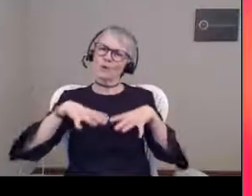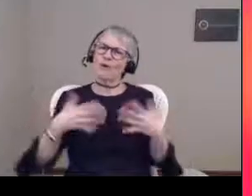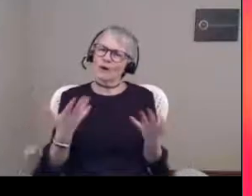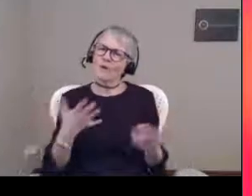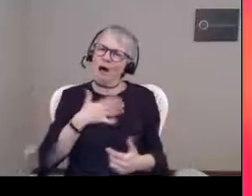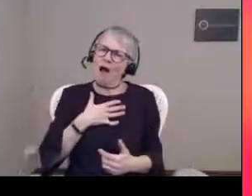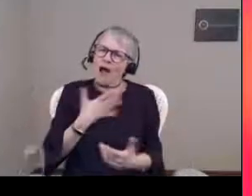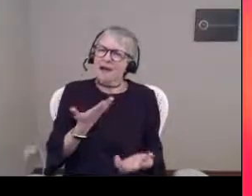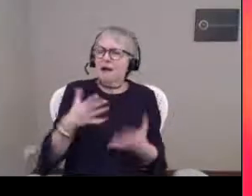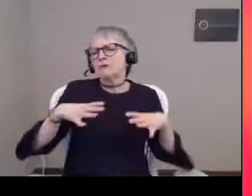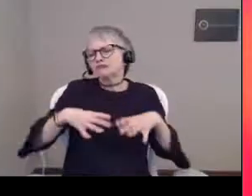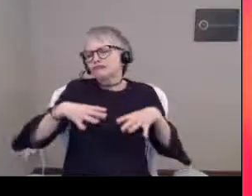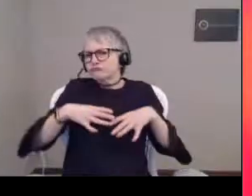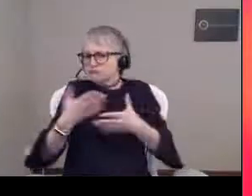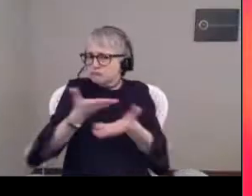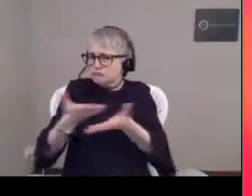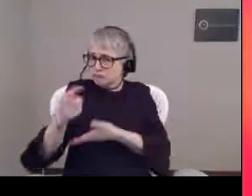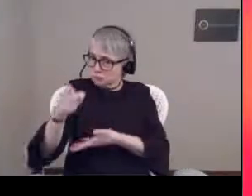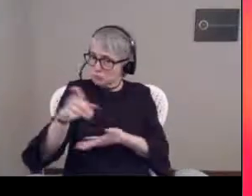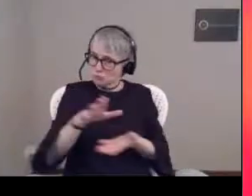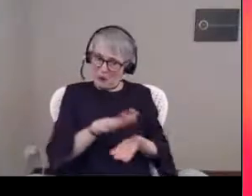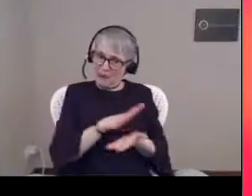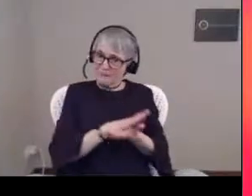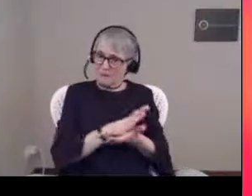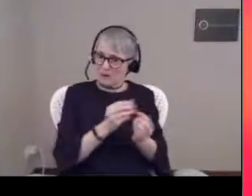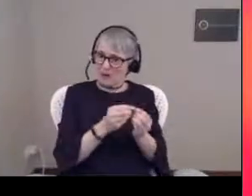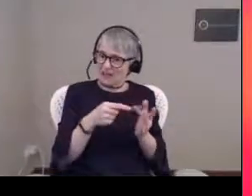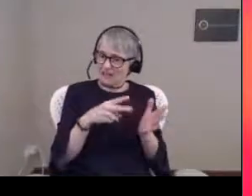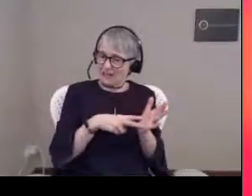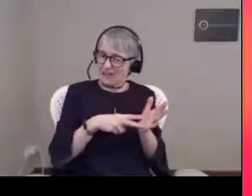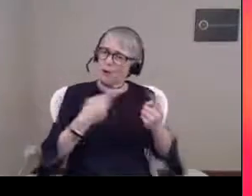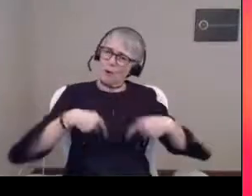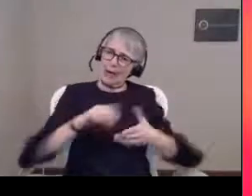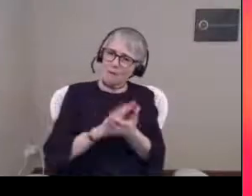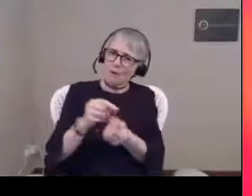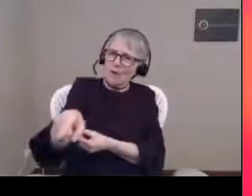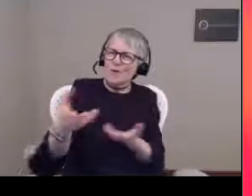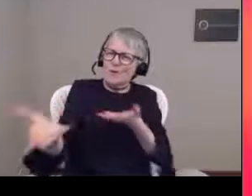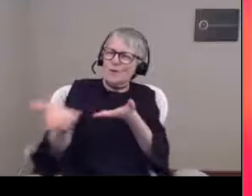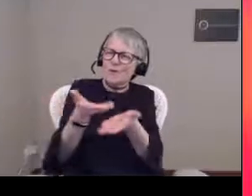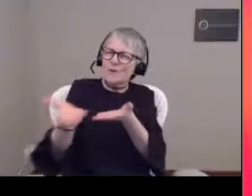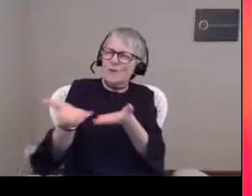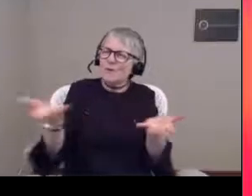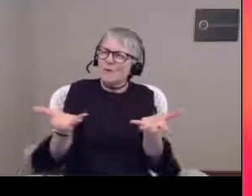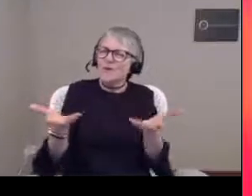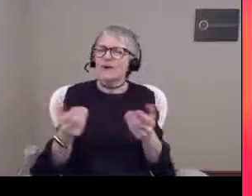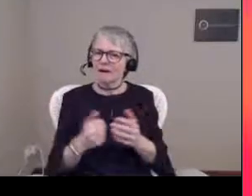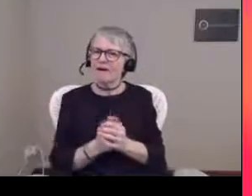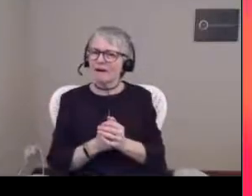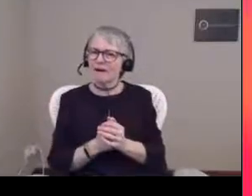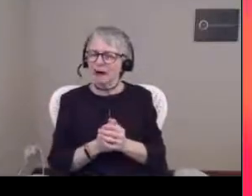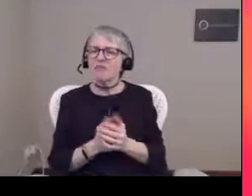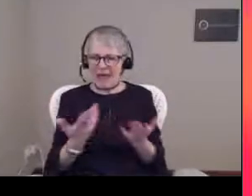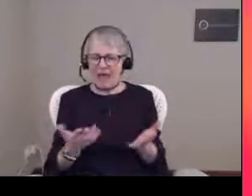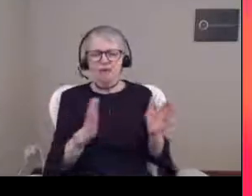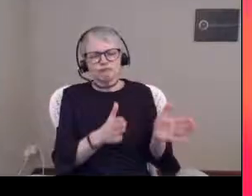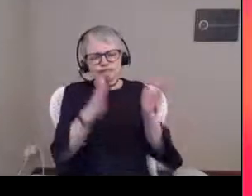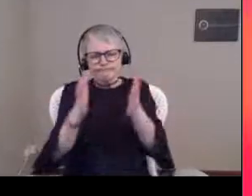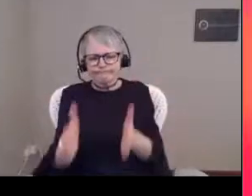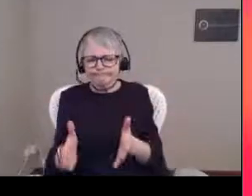for us as well at that point. And then a process after that would go more into just sort of understanding your skills, knowledge, and experience on